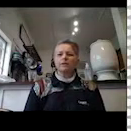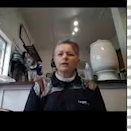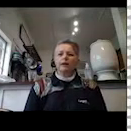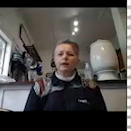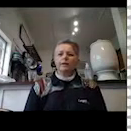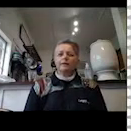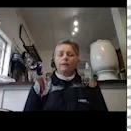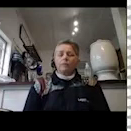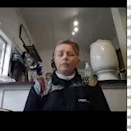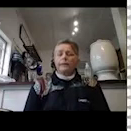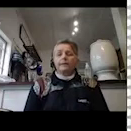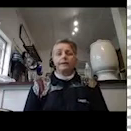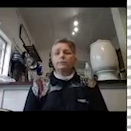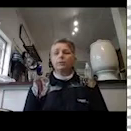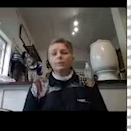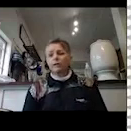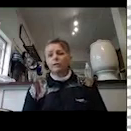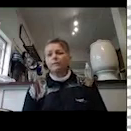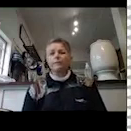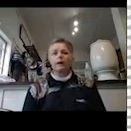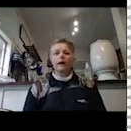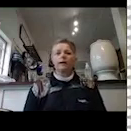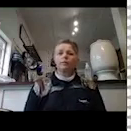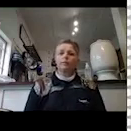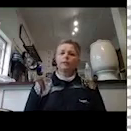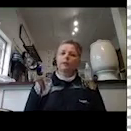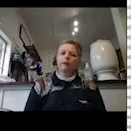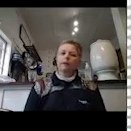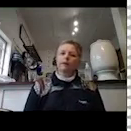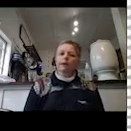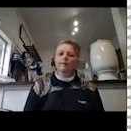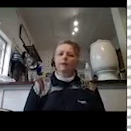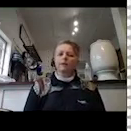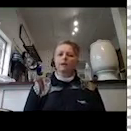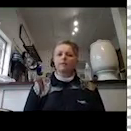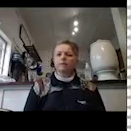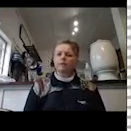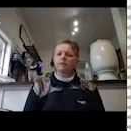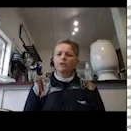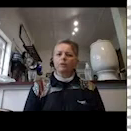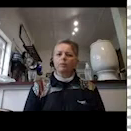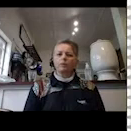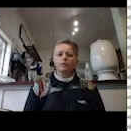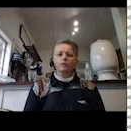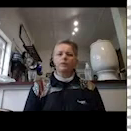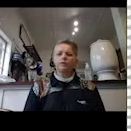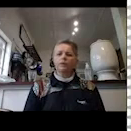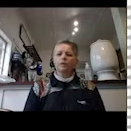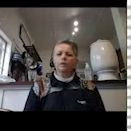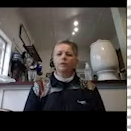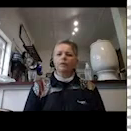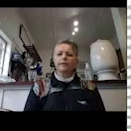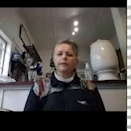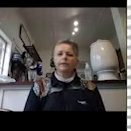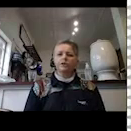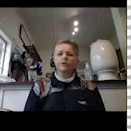relations, well, basically employment law. And we'll be talking about the names of some specific tribunals a bit further